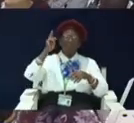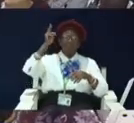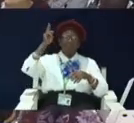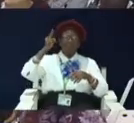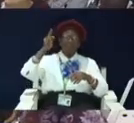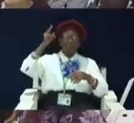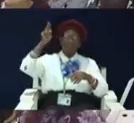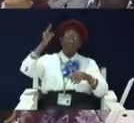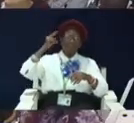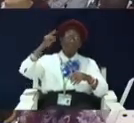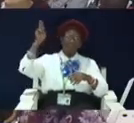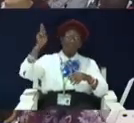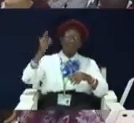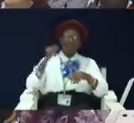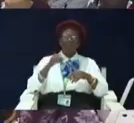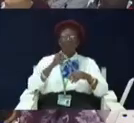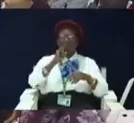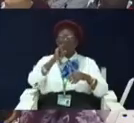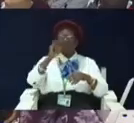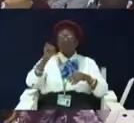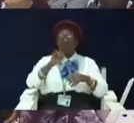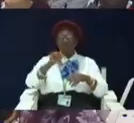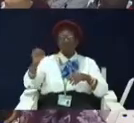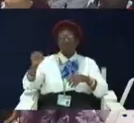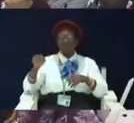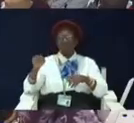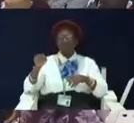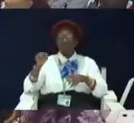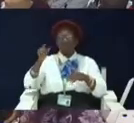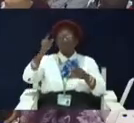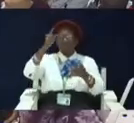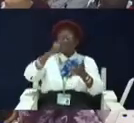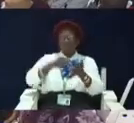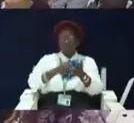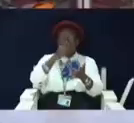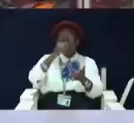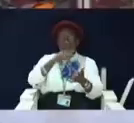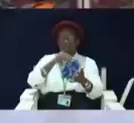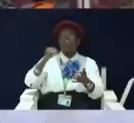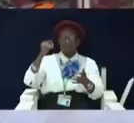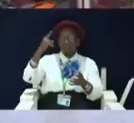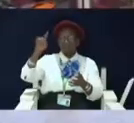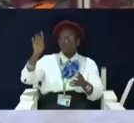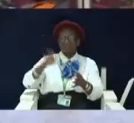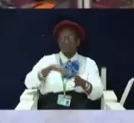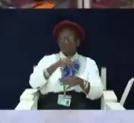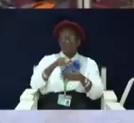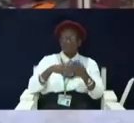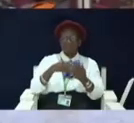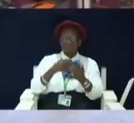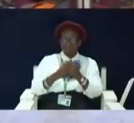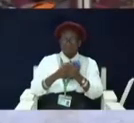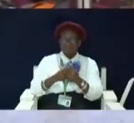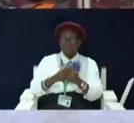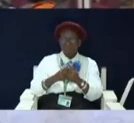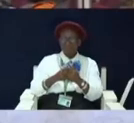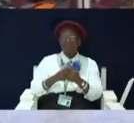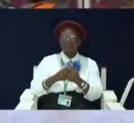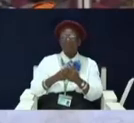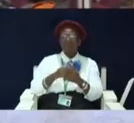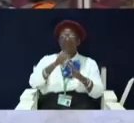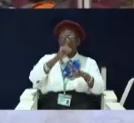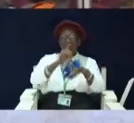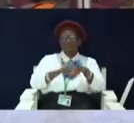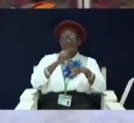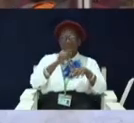itan, is a once and for all moment. Oje kan ninu ojo aye